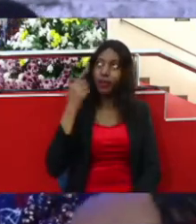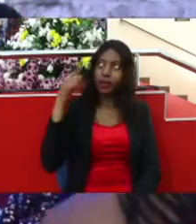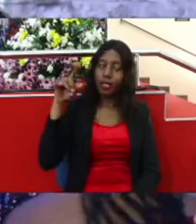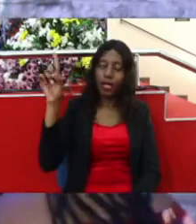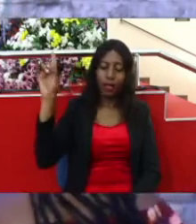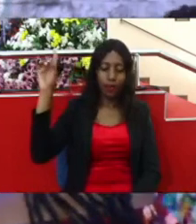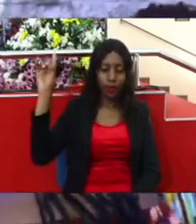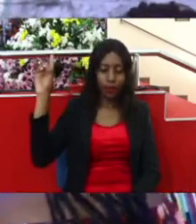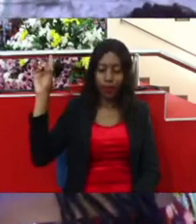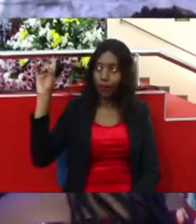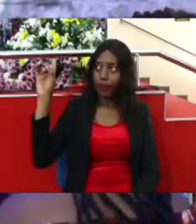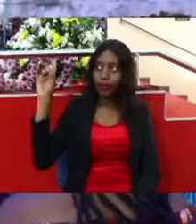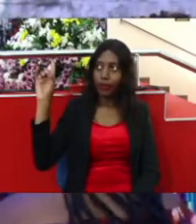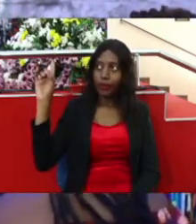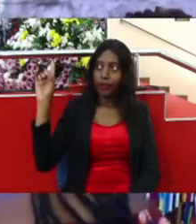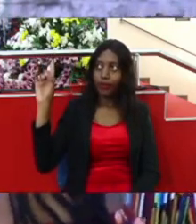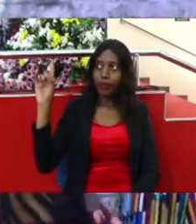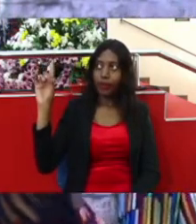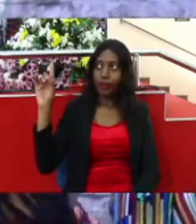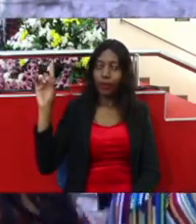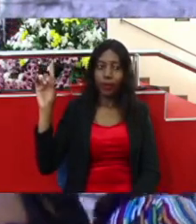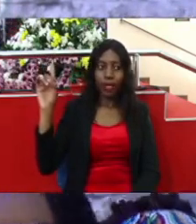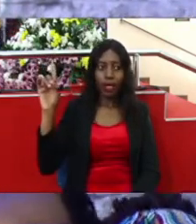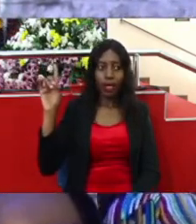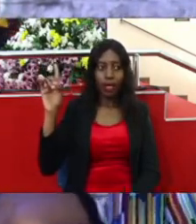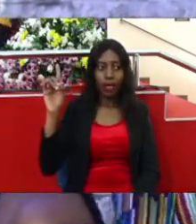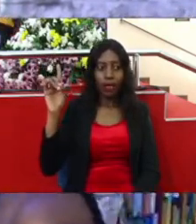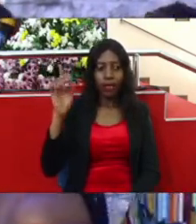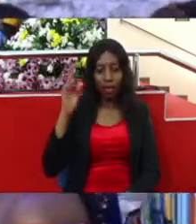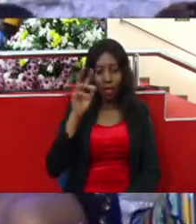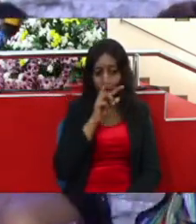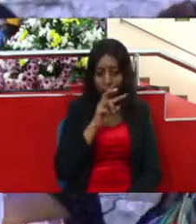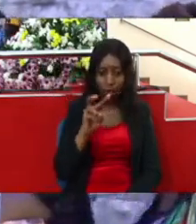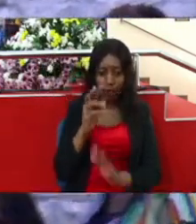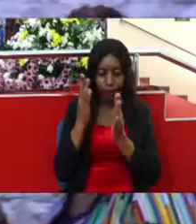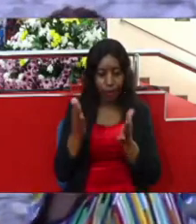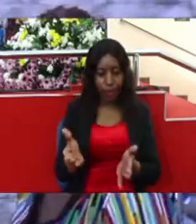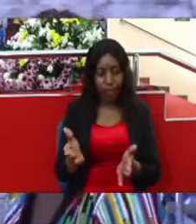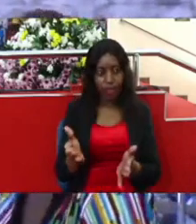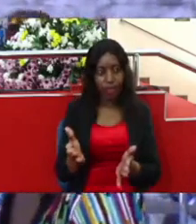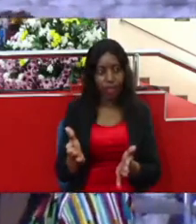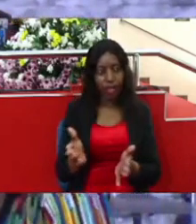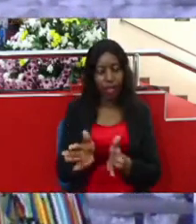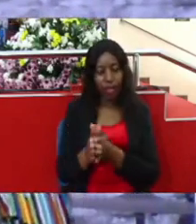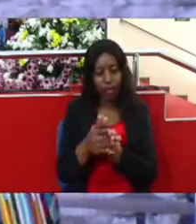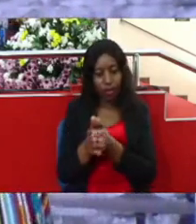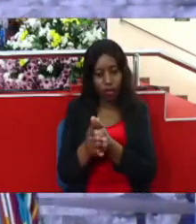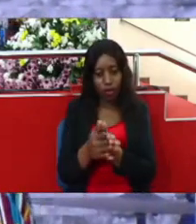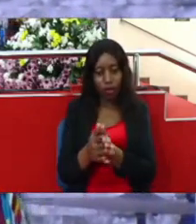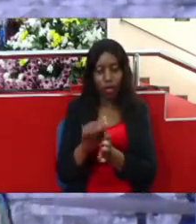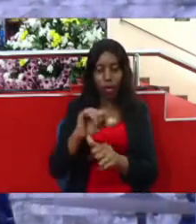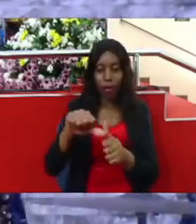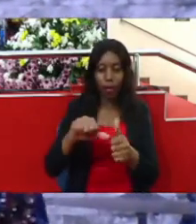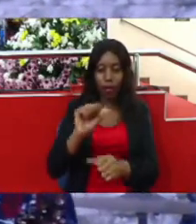kwa sababu Yesu Kristo mwenyewe, bears witness, alitoa ushahidi, that this account of Jonah is a true account. Kwamba